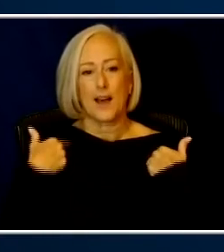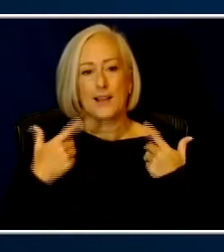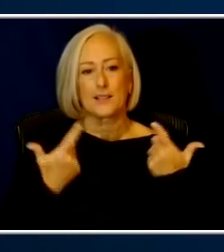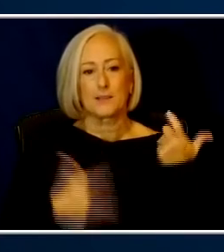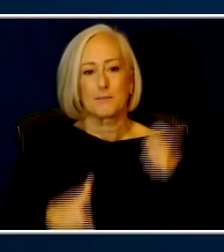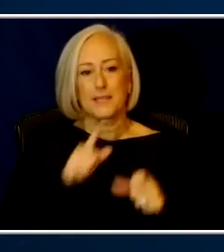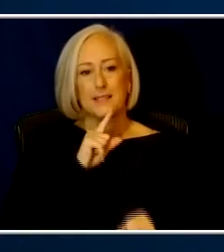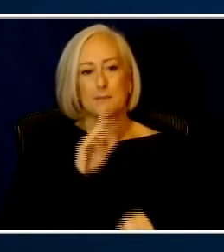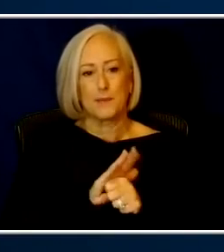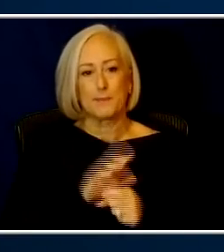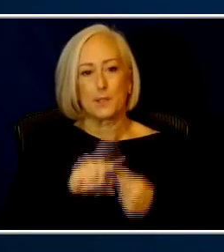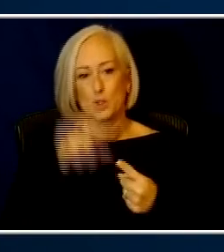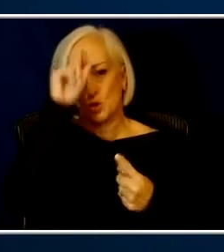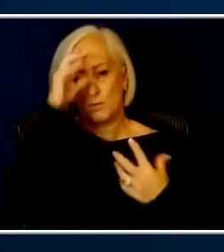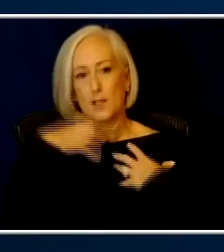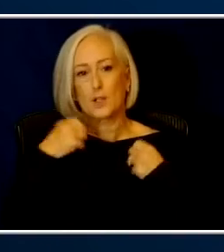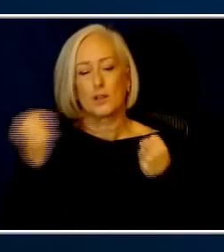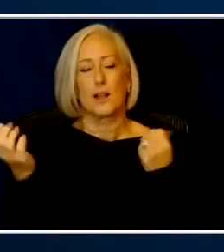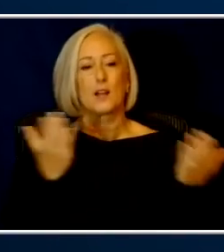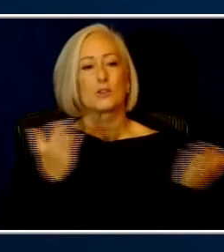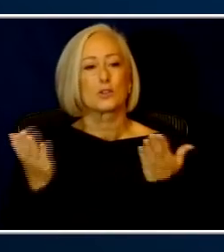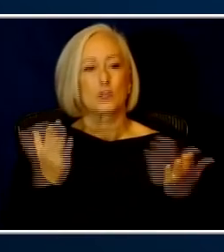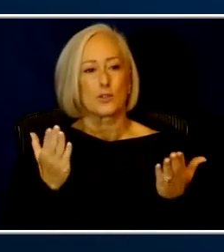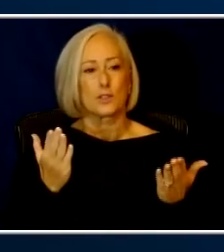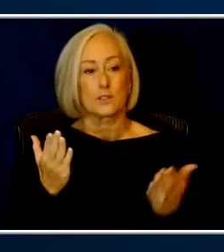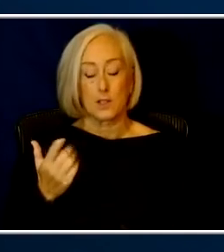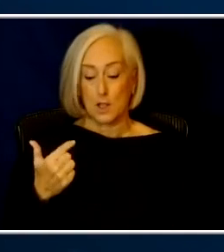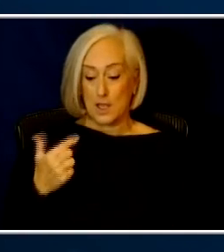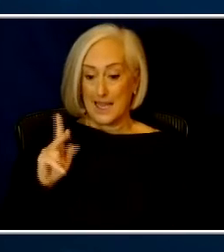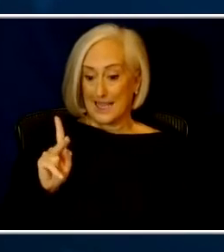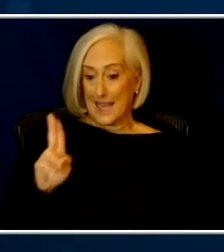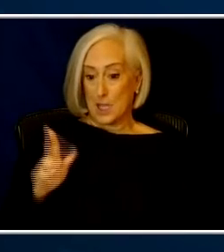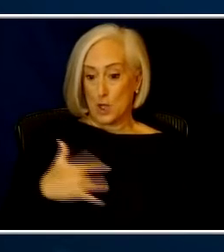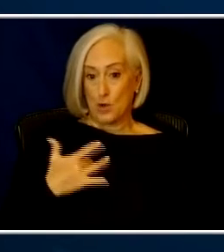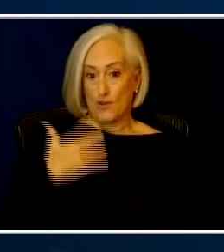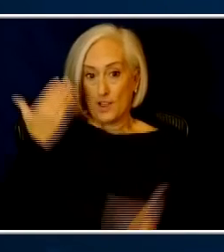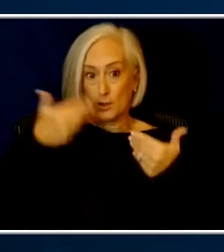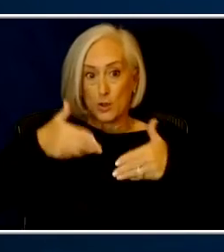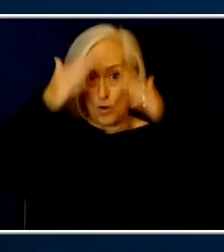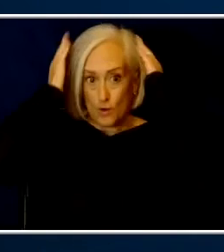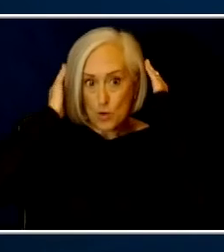services. I know we get overwhelmed by that. I'm betting you feel the same way.